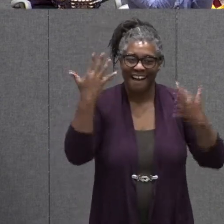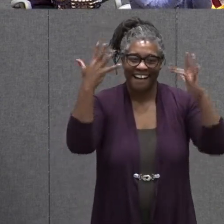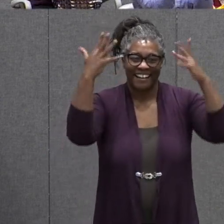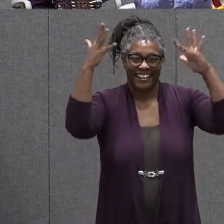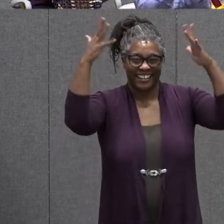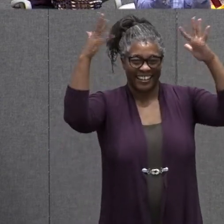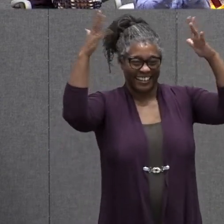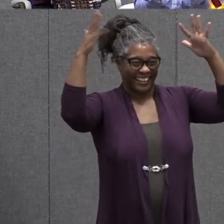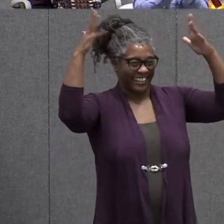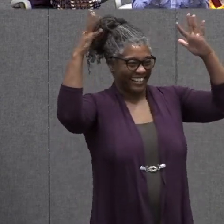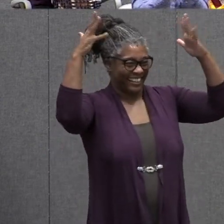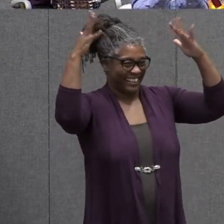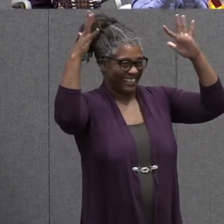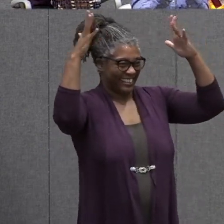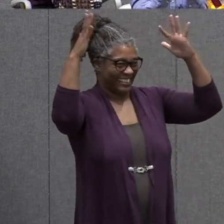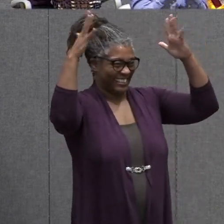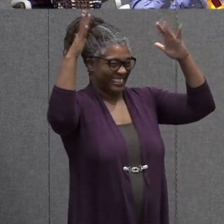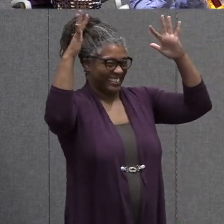Yeah.